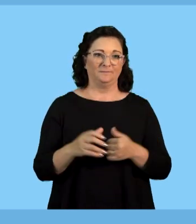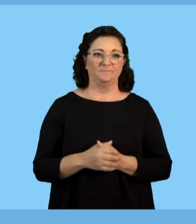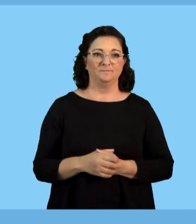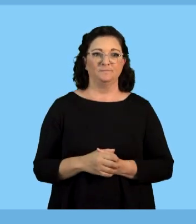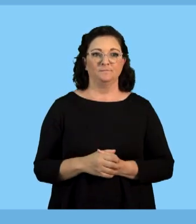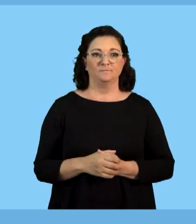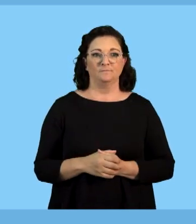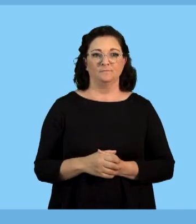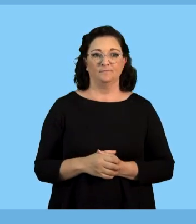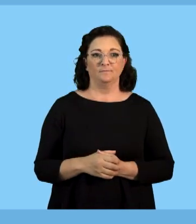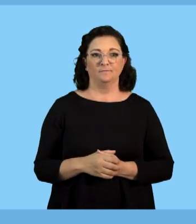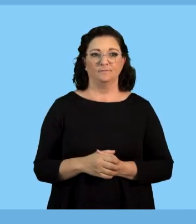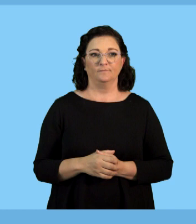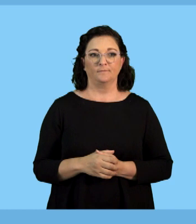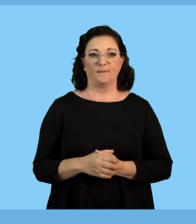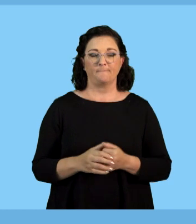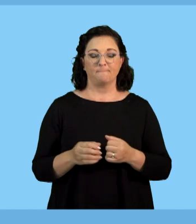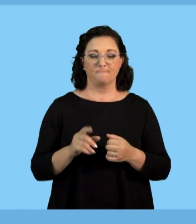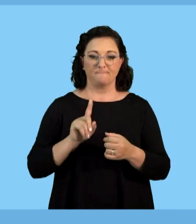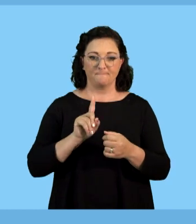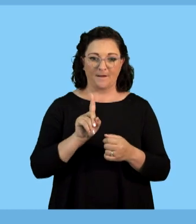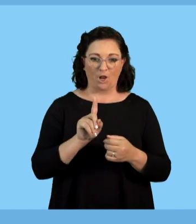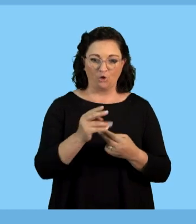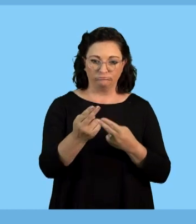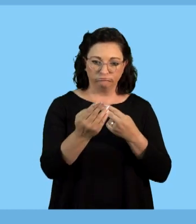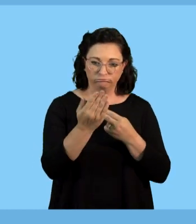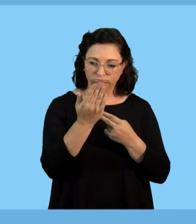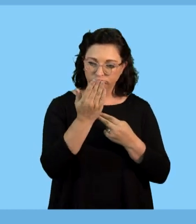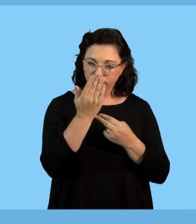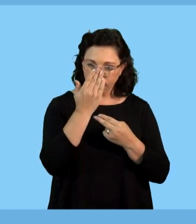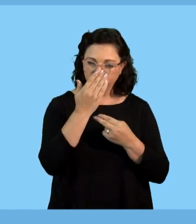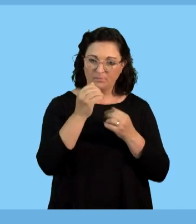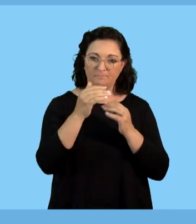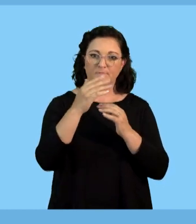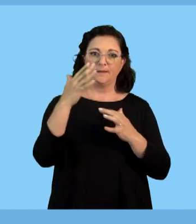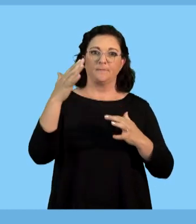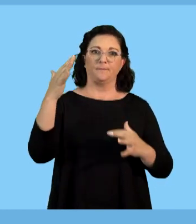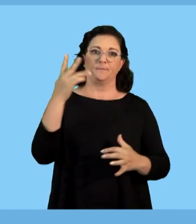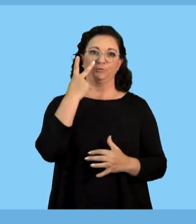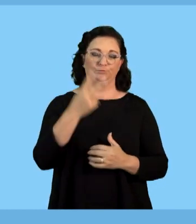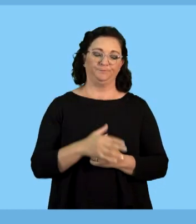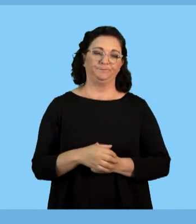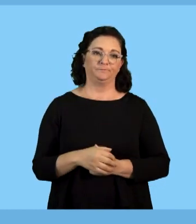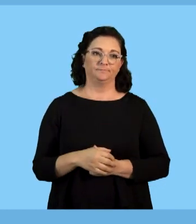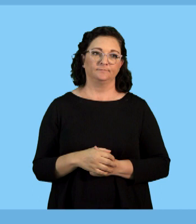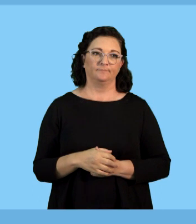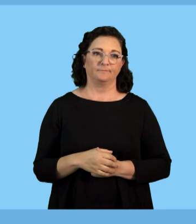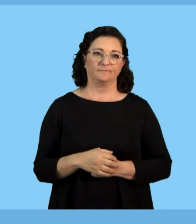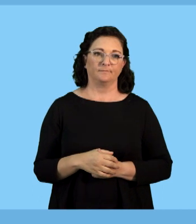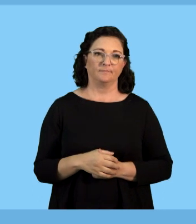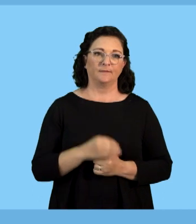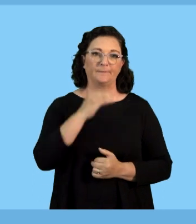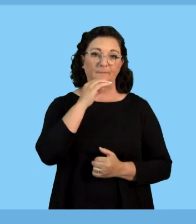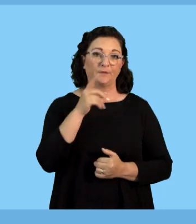image it is going to be now appearing bigger and bigger the more closer and closer you move towards it. Which also means